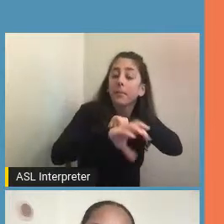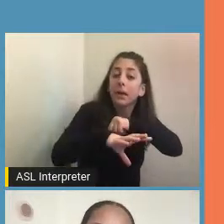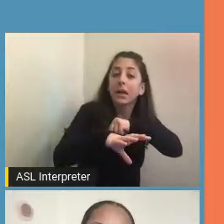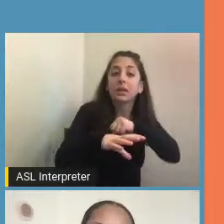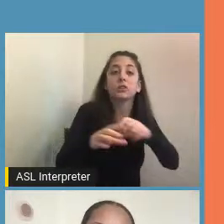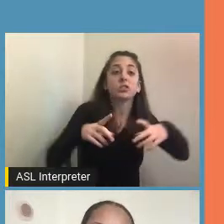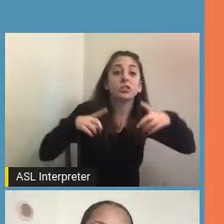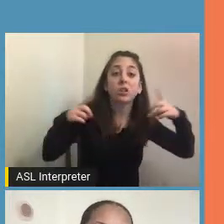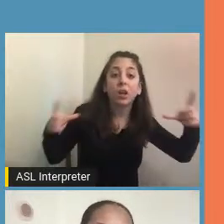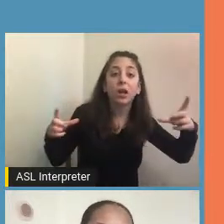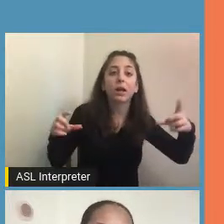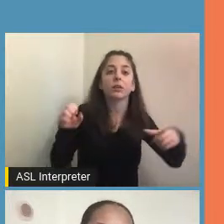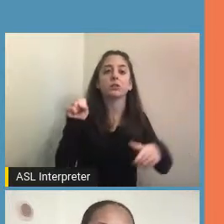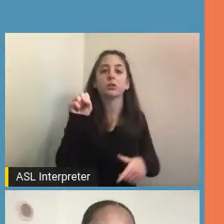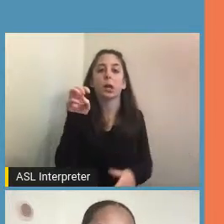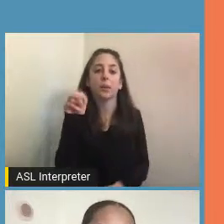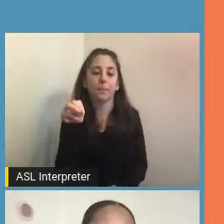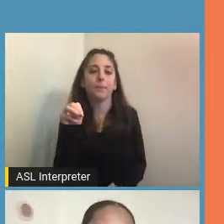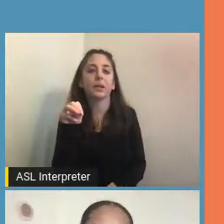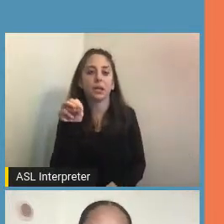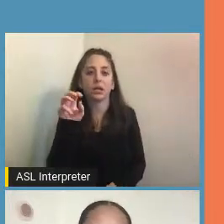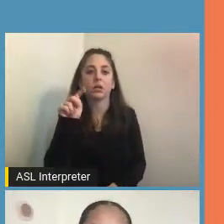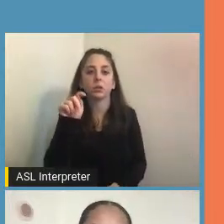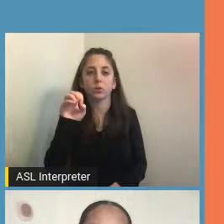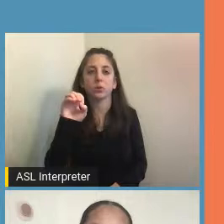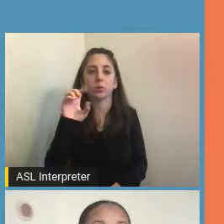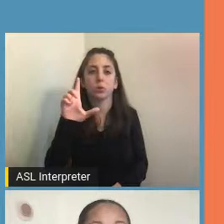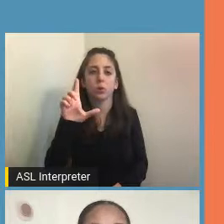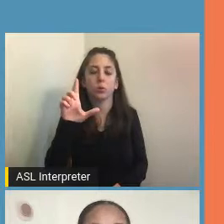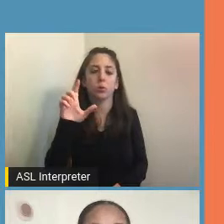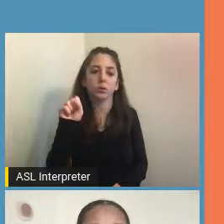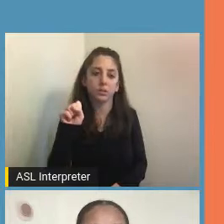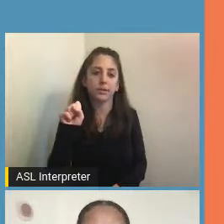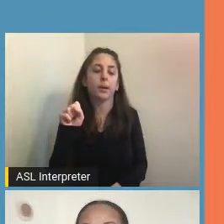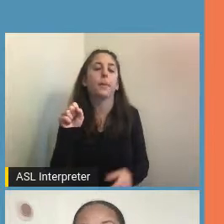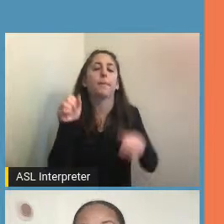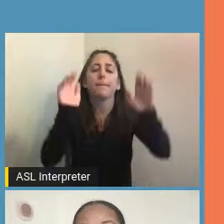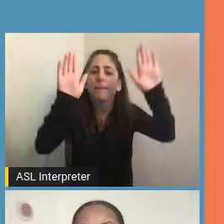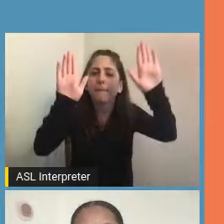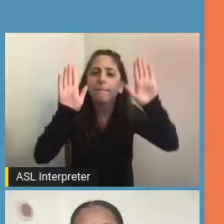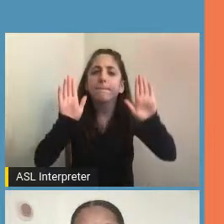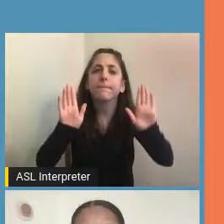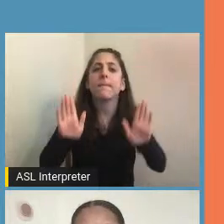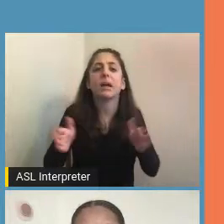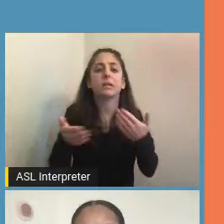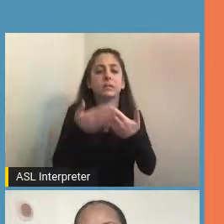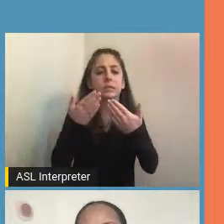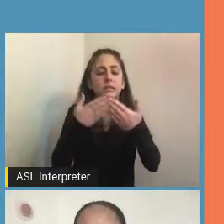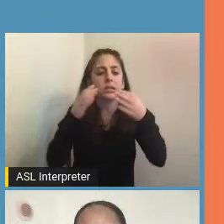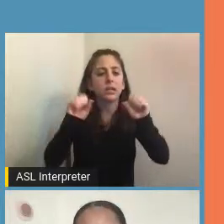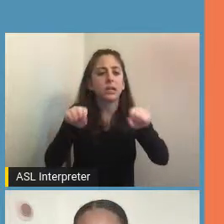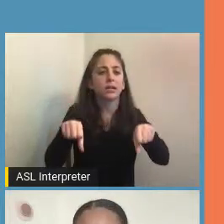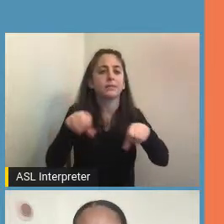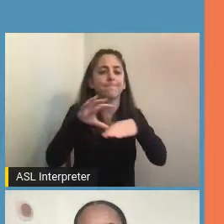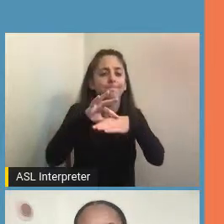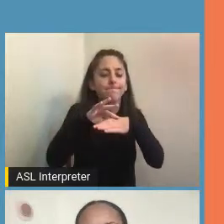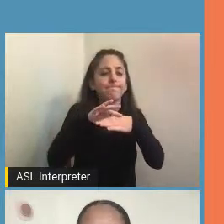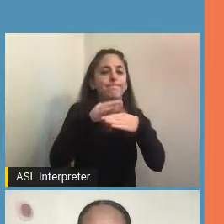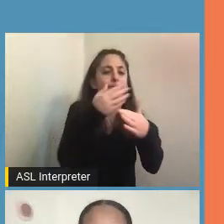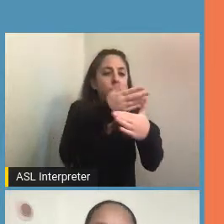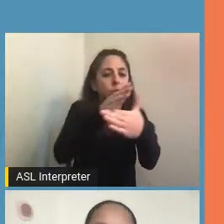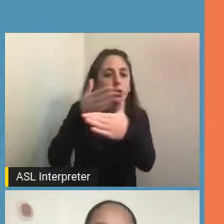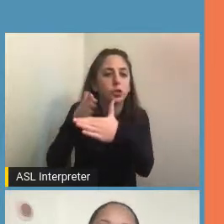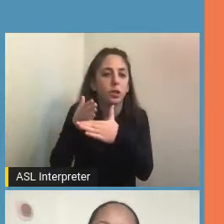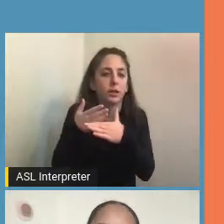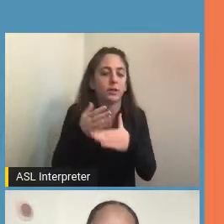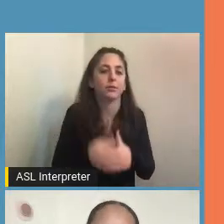amazing in easy ways to get the content shared. It does take a little bit of extra time on your part,